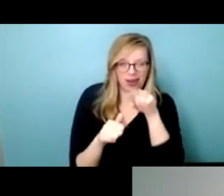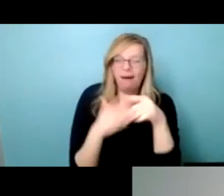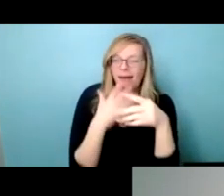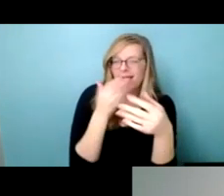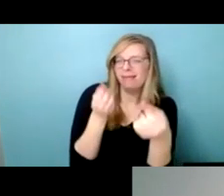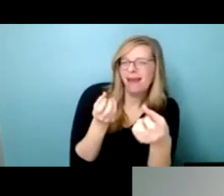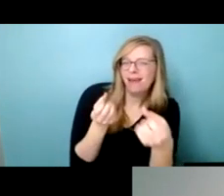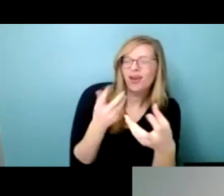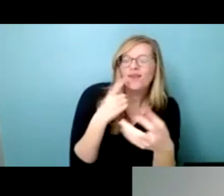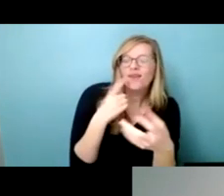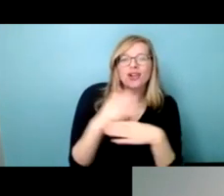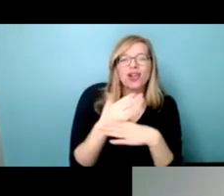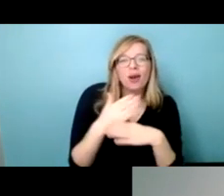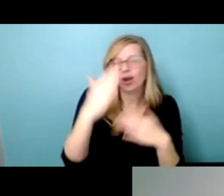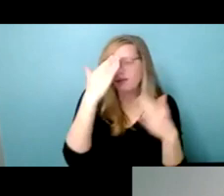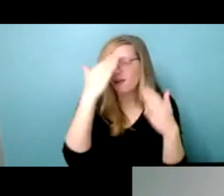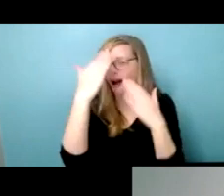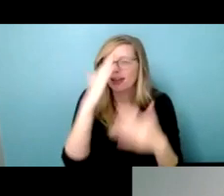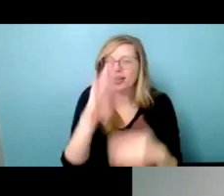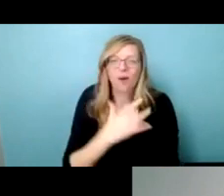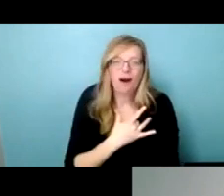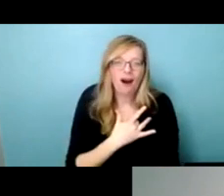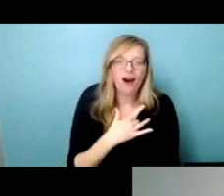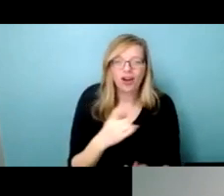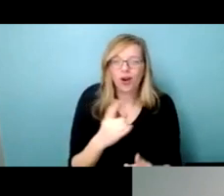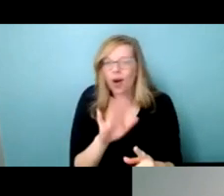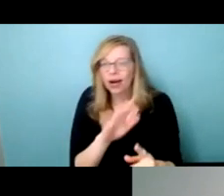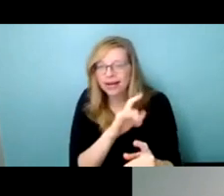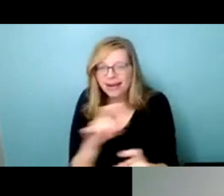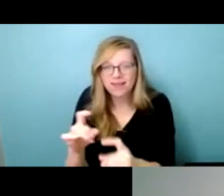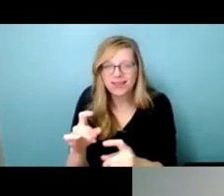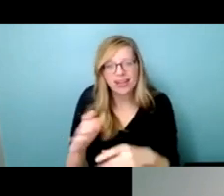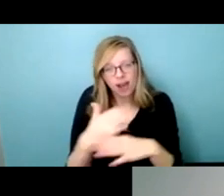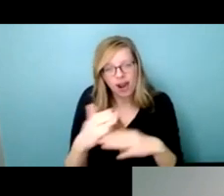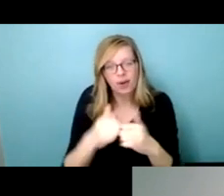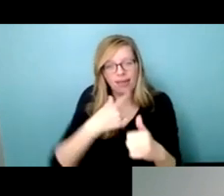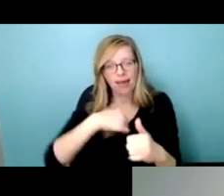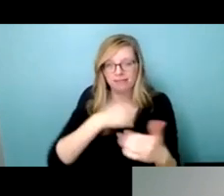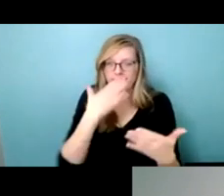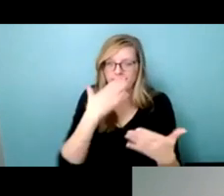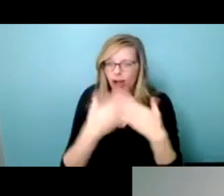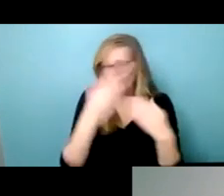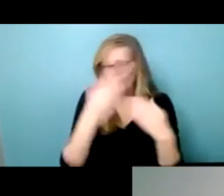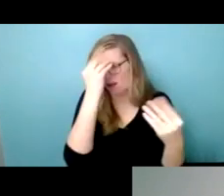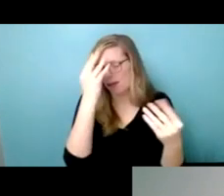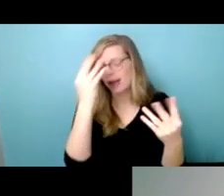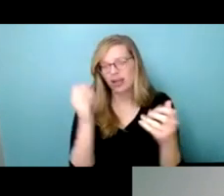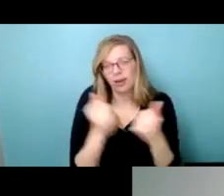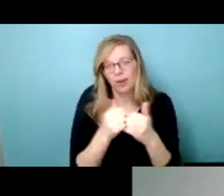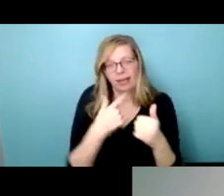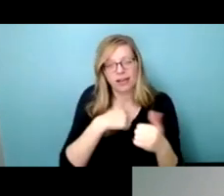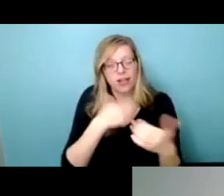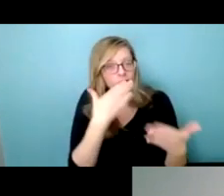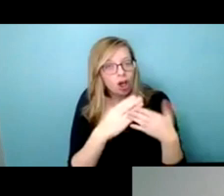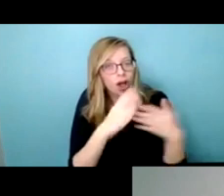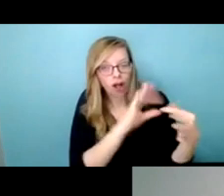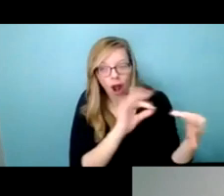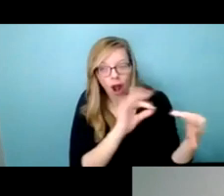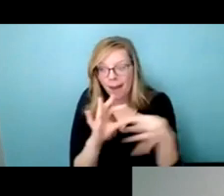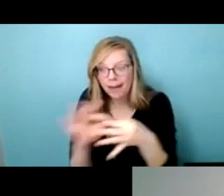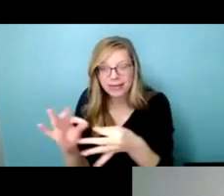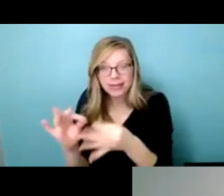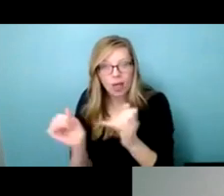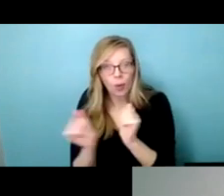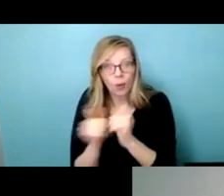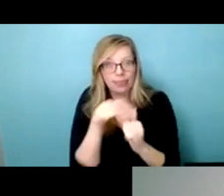your knowledge and your heart and your gifts with us. I think there's been lots of really good information shared here. Lots of good comments coming through the chat.